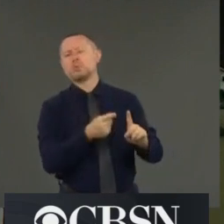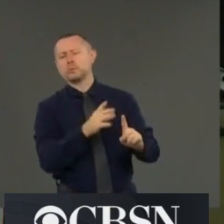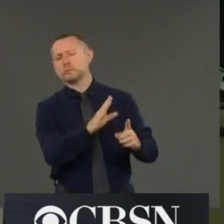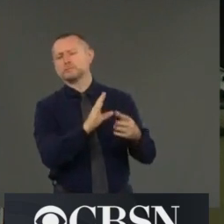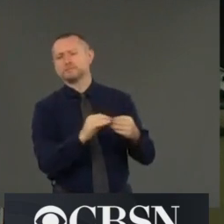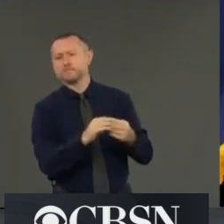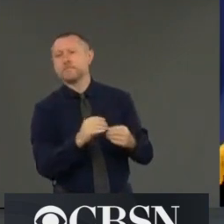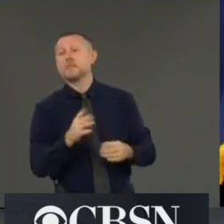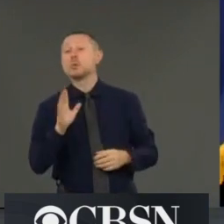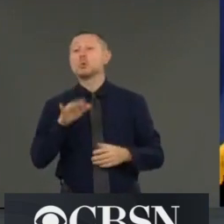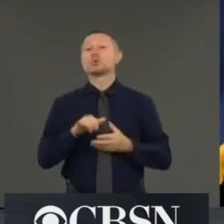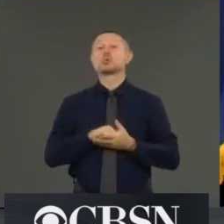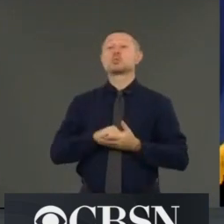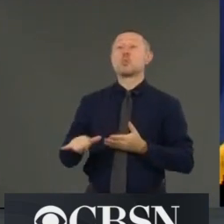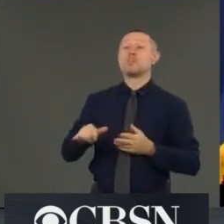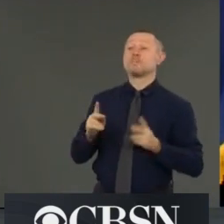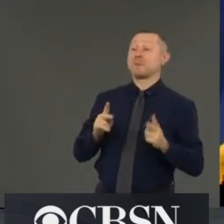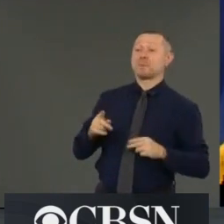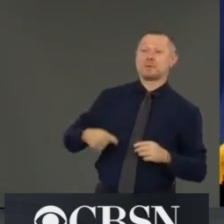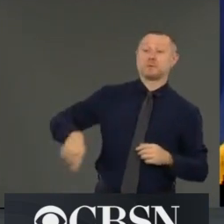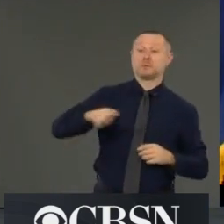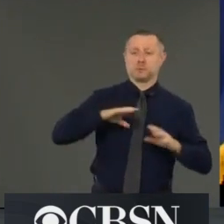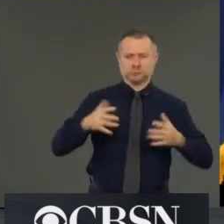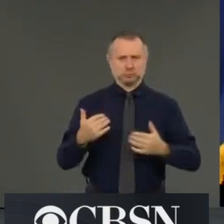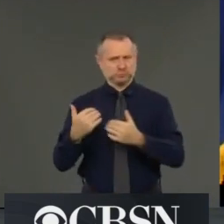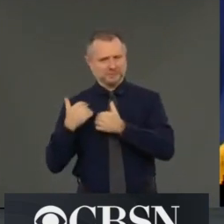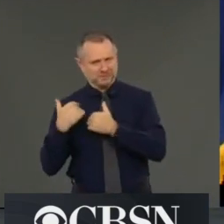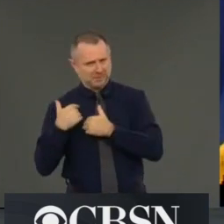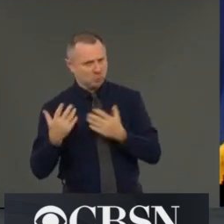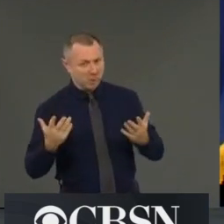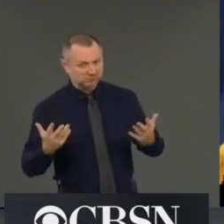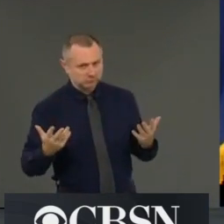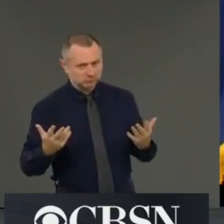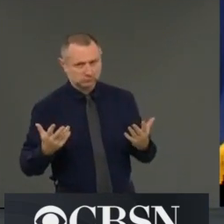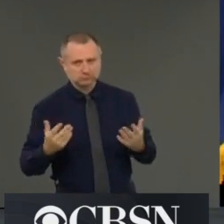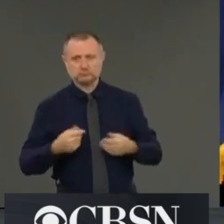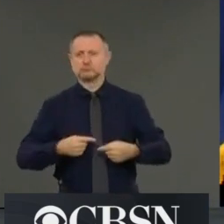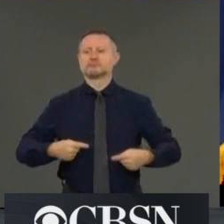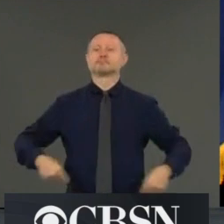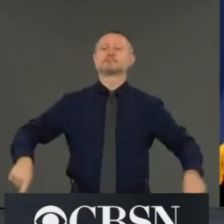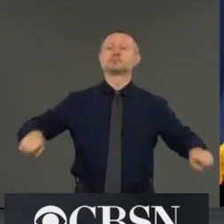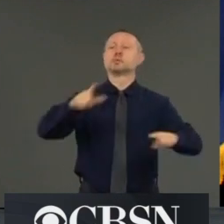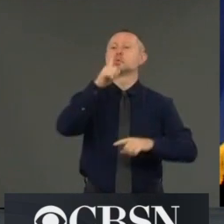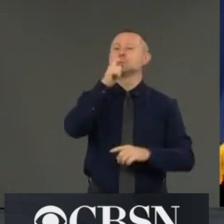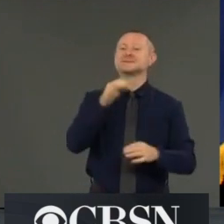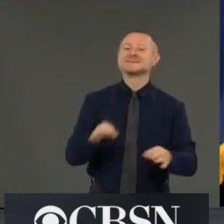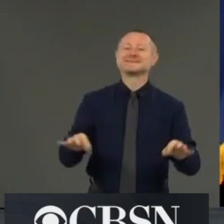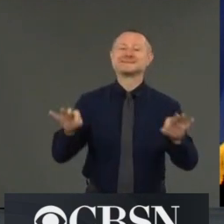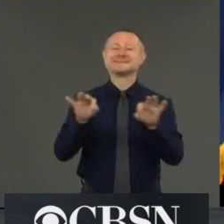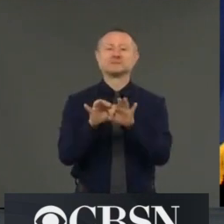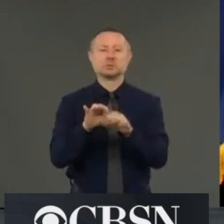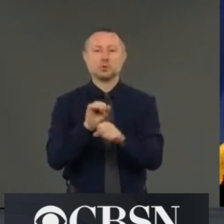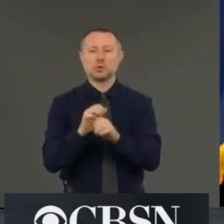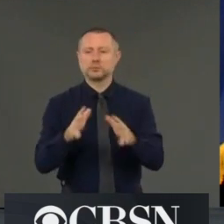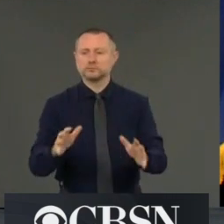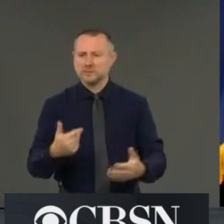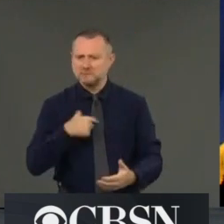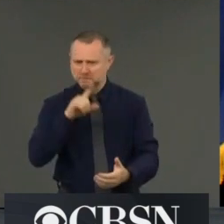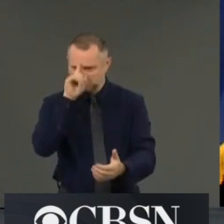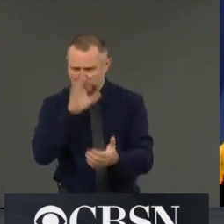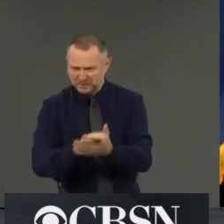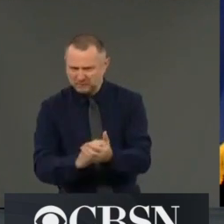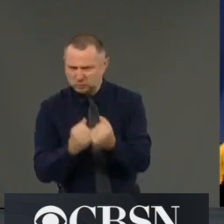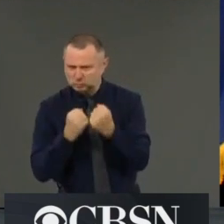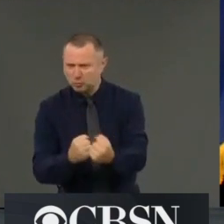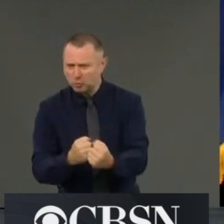had a responsibility to the essential workers. I believe that. I believe it was a moral